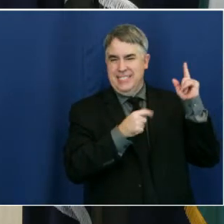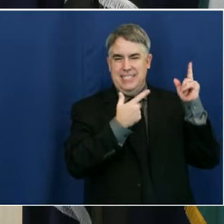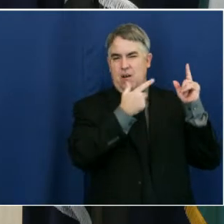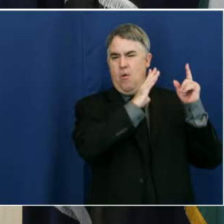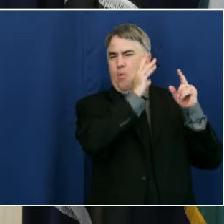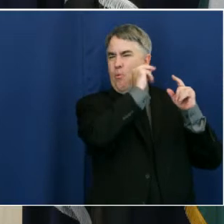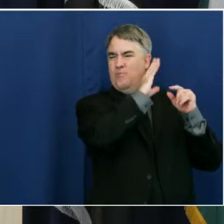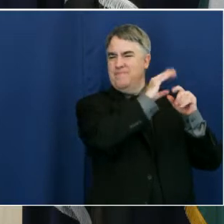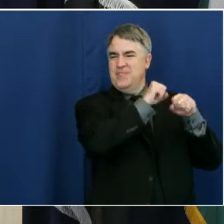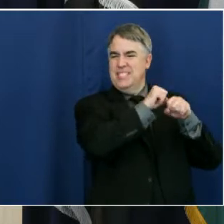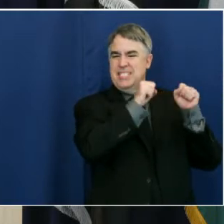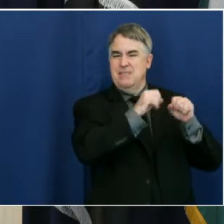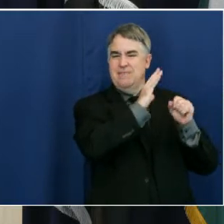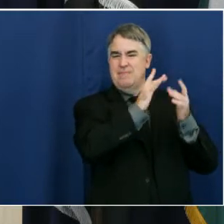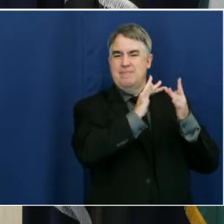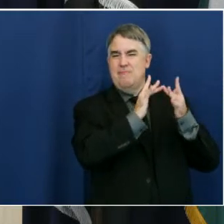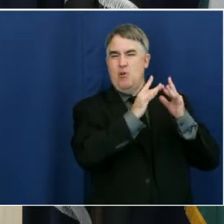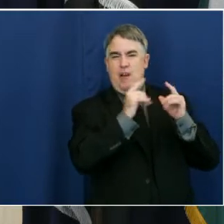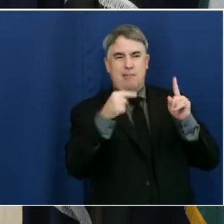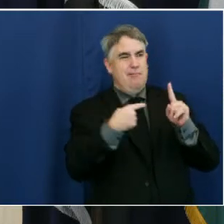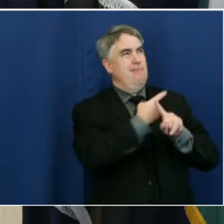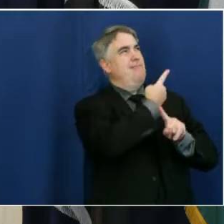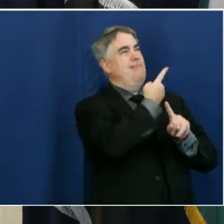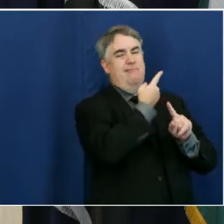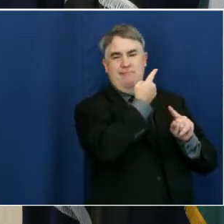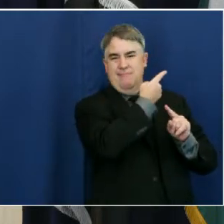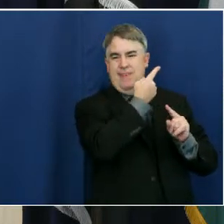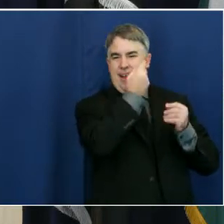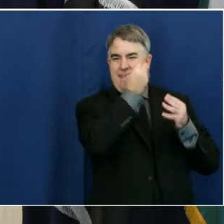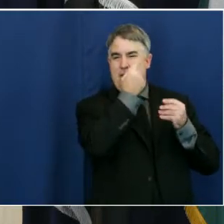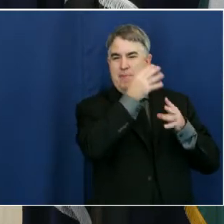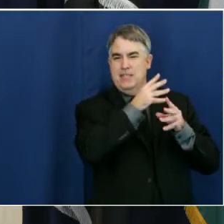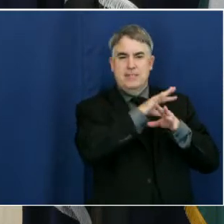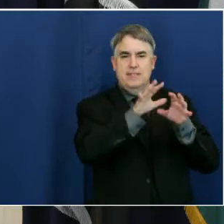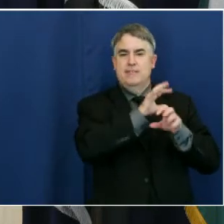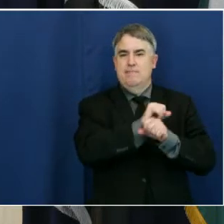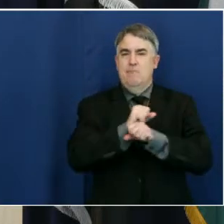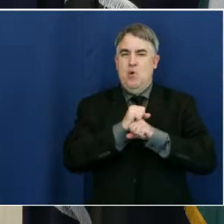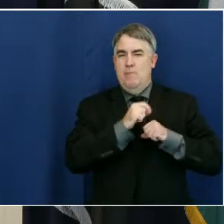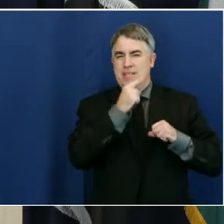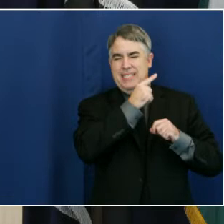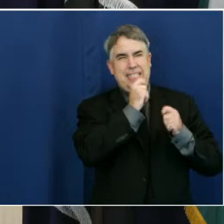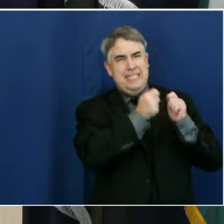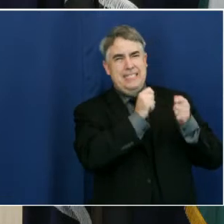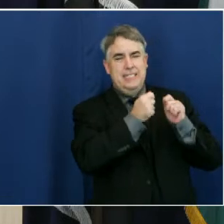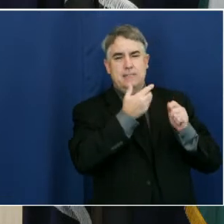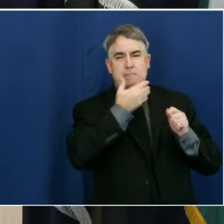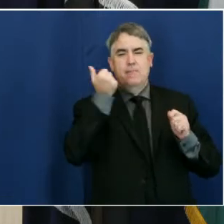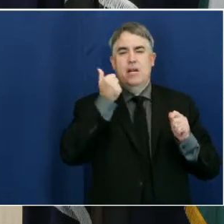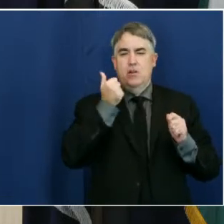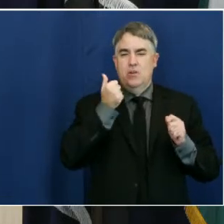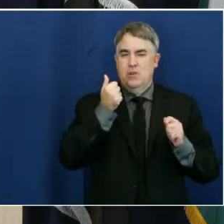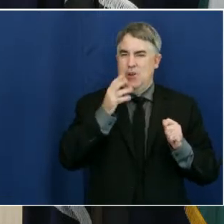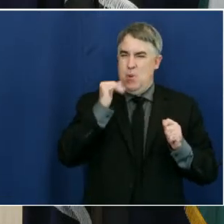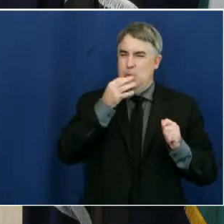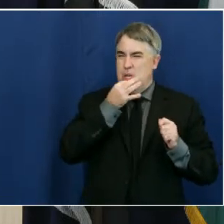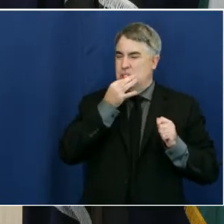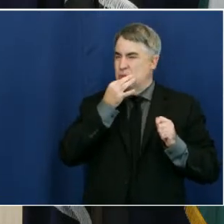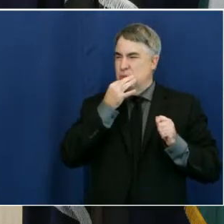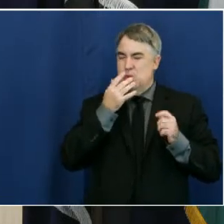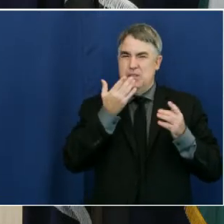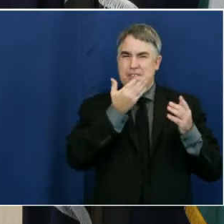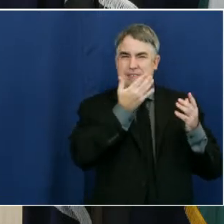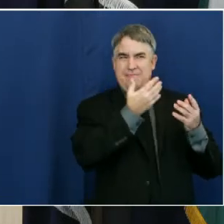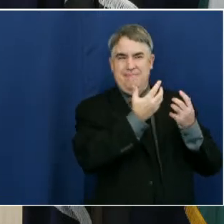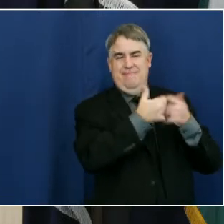portal where people could more easily sign up and access available appointments. And we hope for that to come out in the coming days. We do know it is